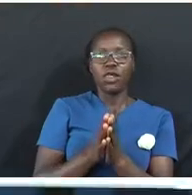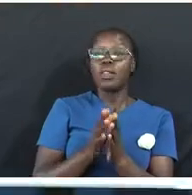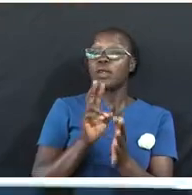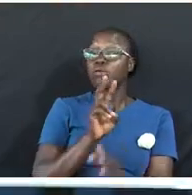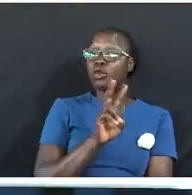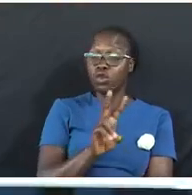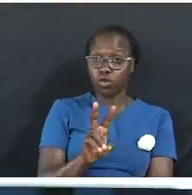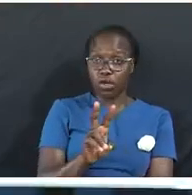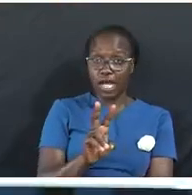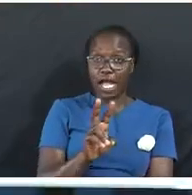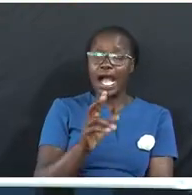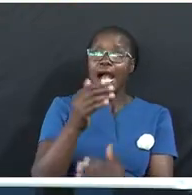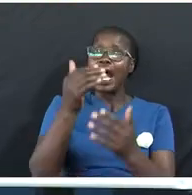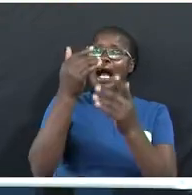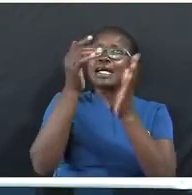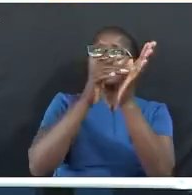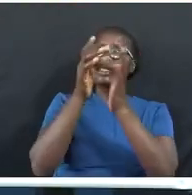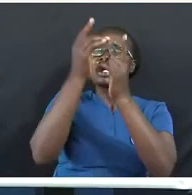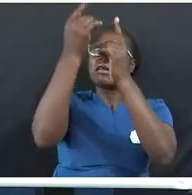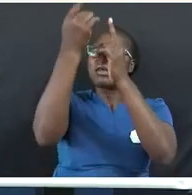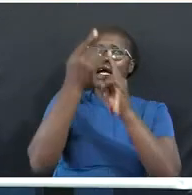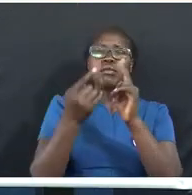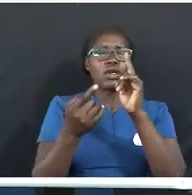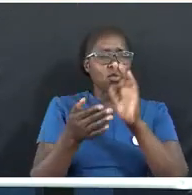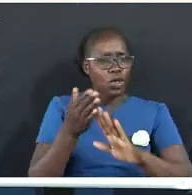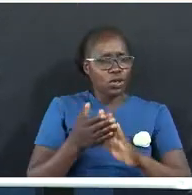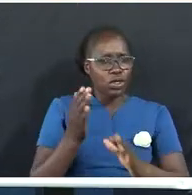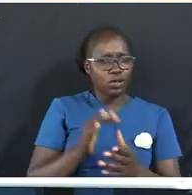Behold, I am coming quickly.